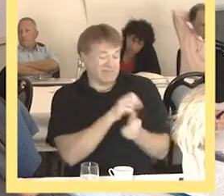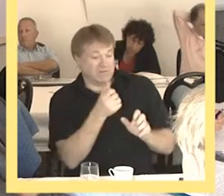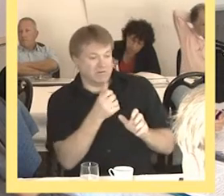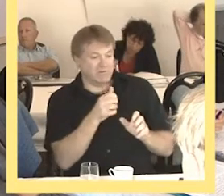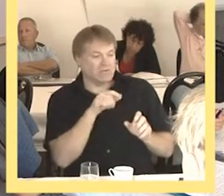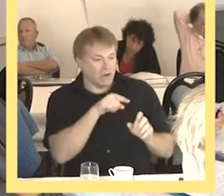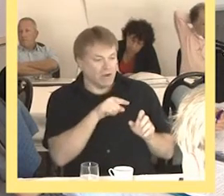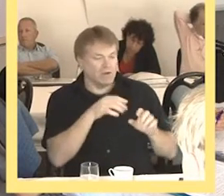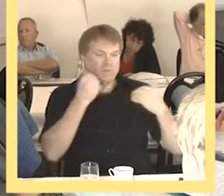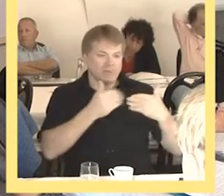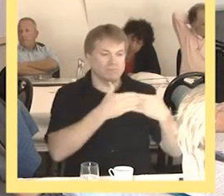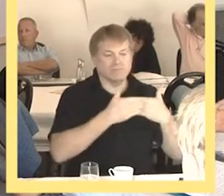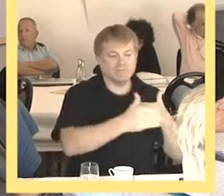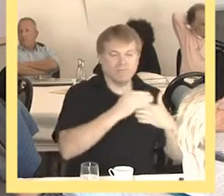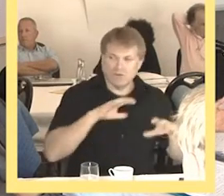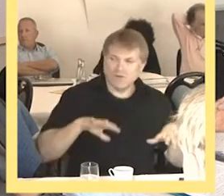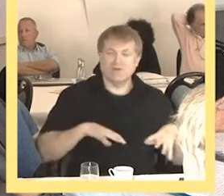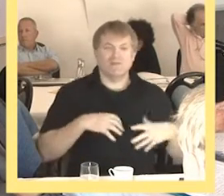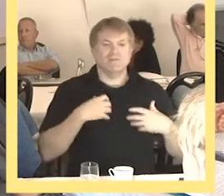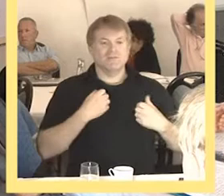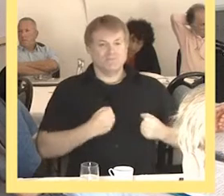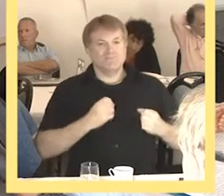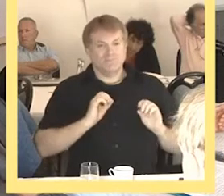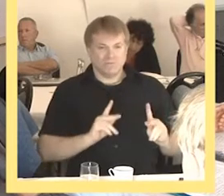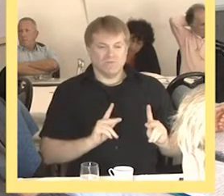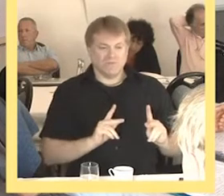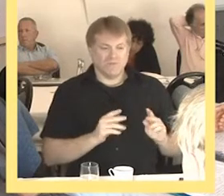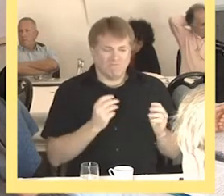resilience, then it's very important about